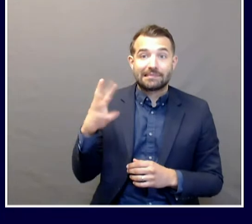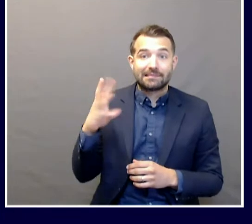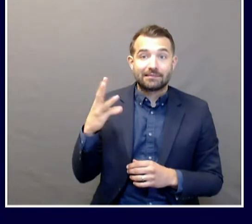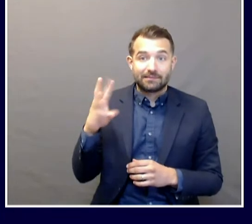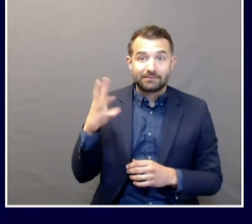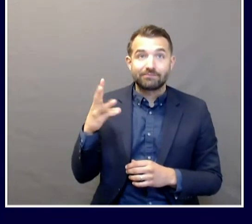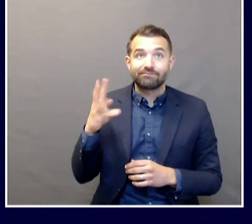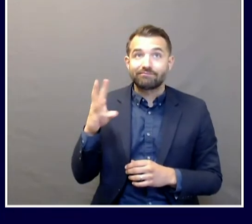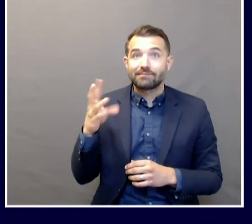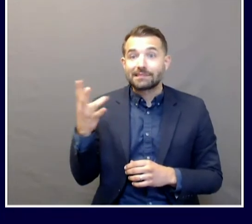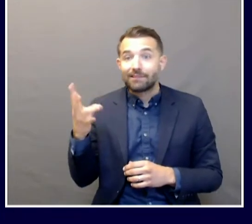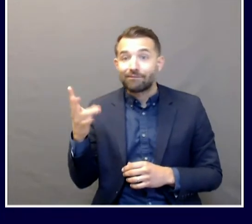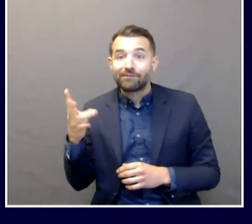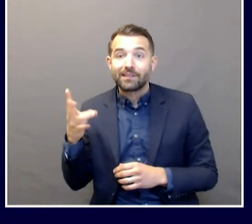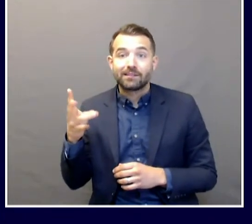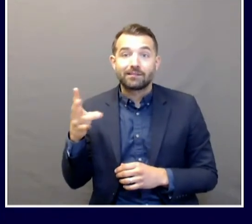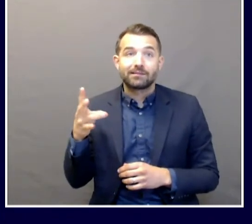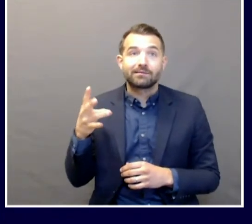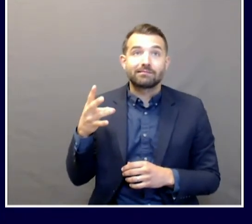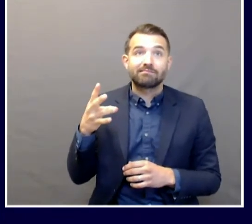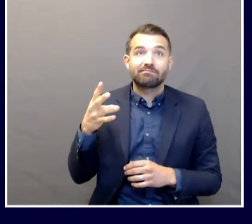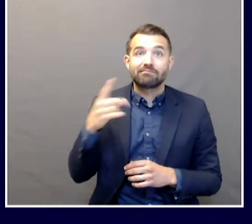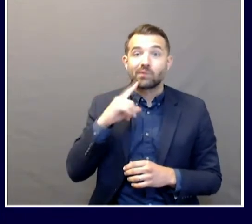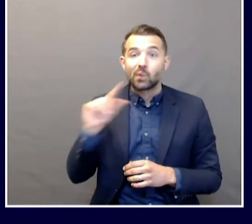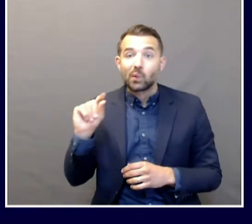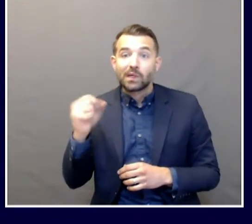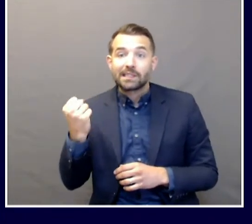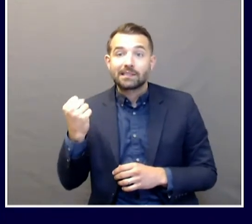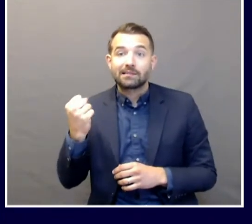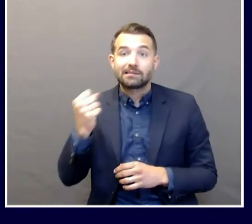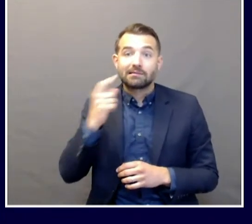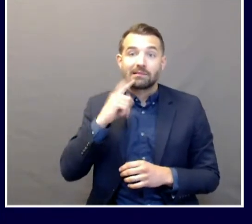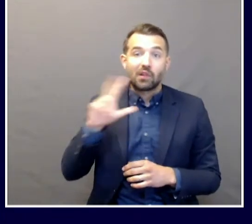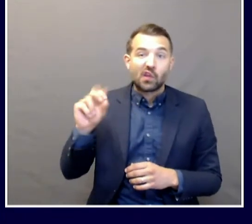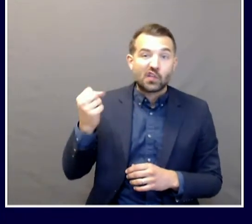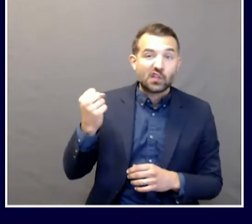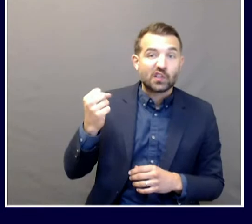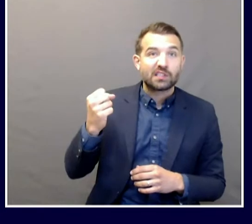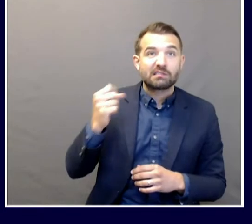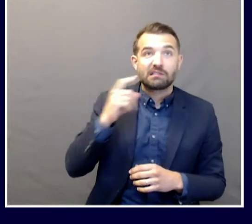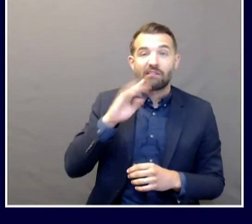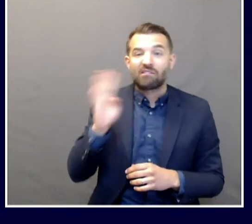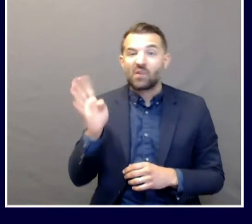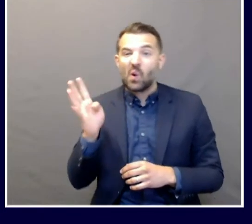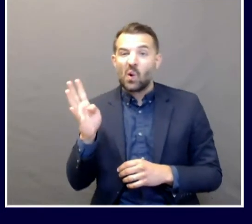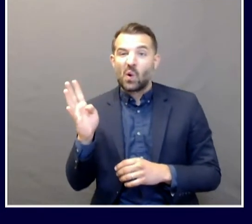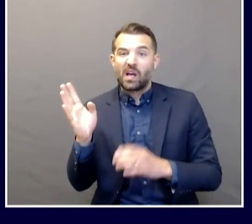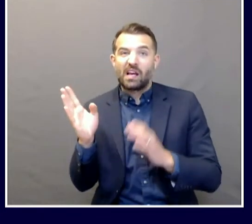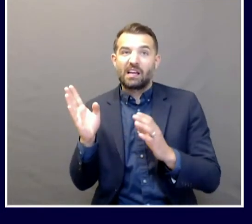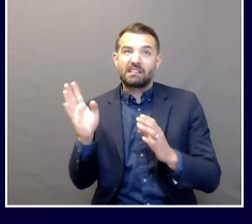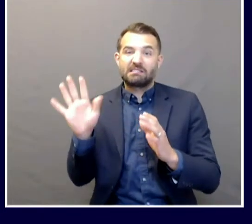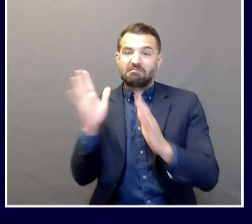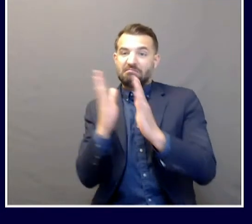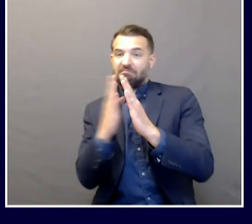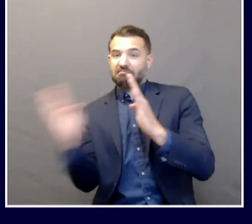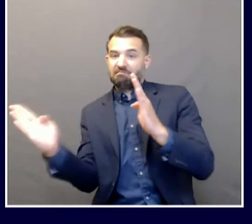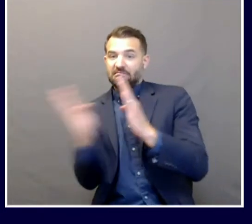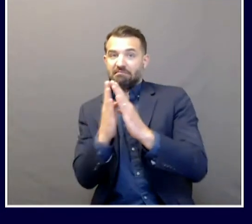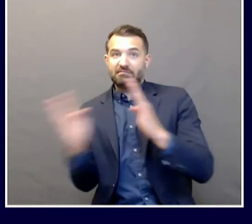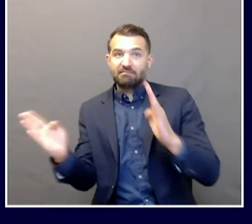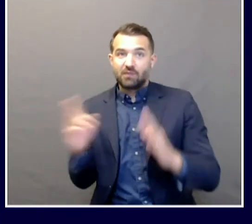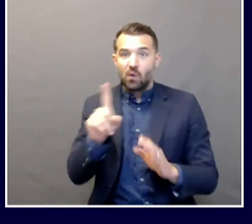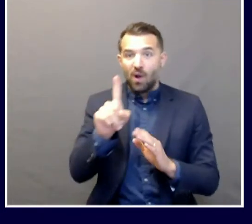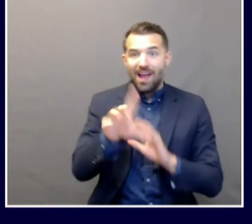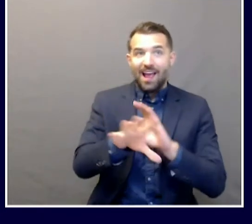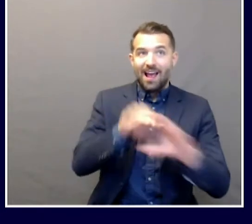in their 20s or 30s or 40s, only about 1 in 5 has received the shots